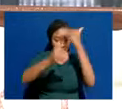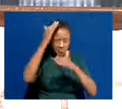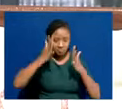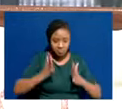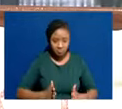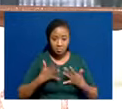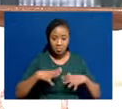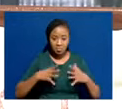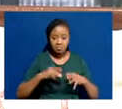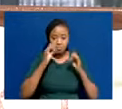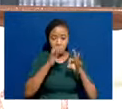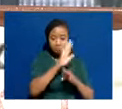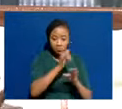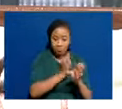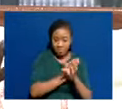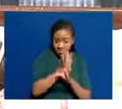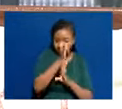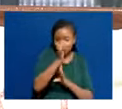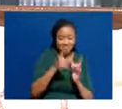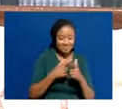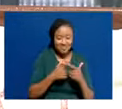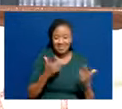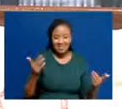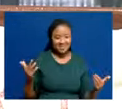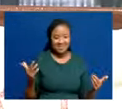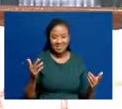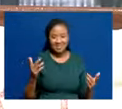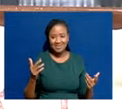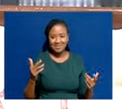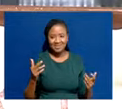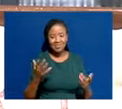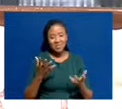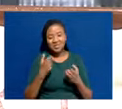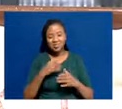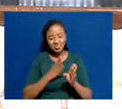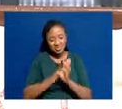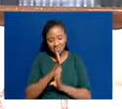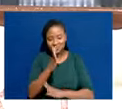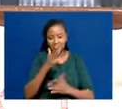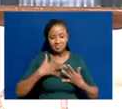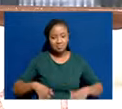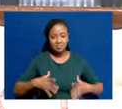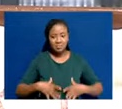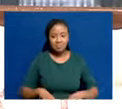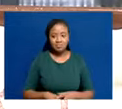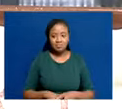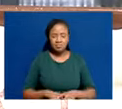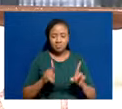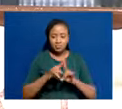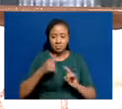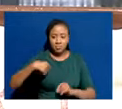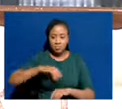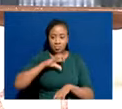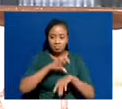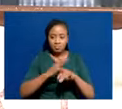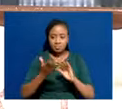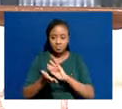standard of integrity, then Jeff, we have to believe in people. Absolutely. And so we've gotten funding,